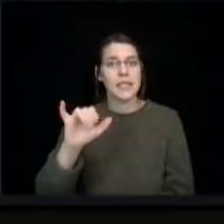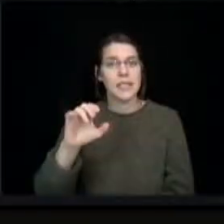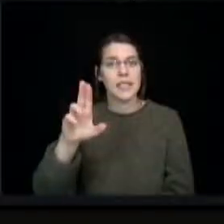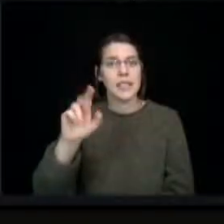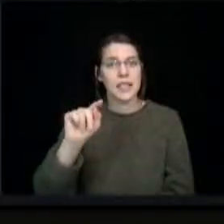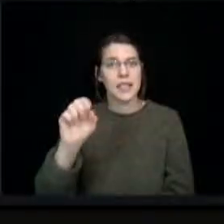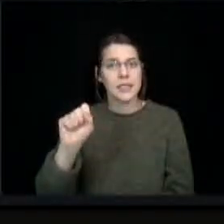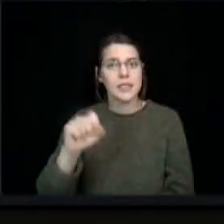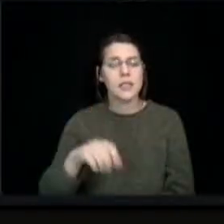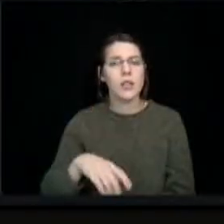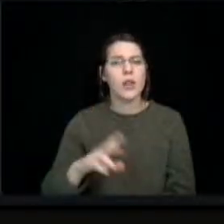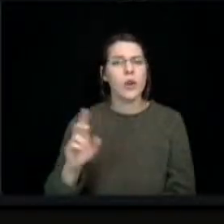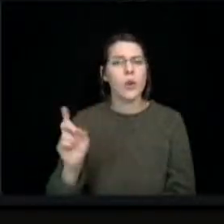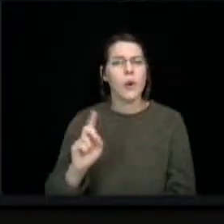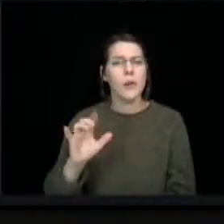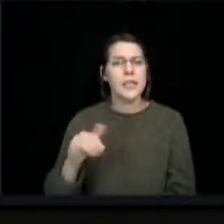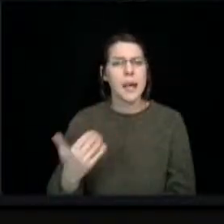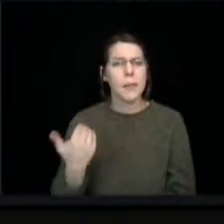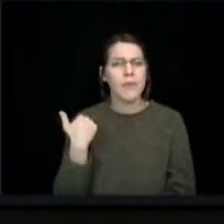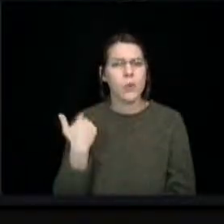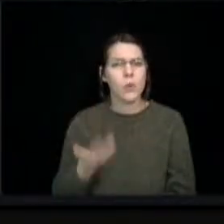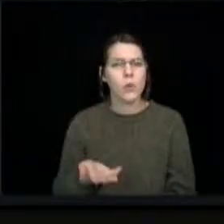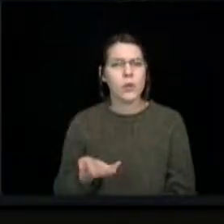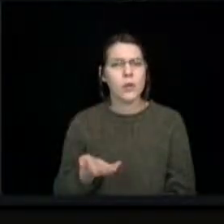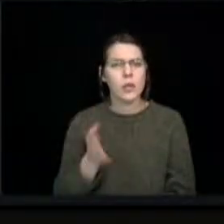Where were city cuts before? So that would go away.